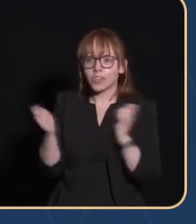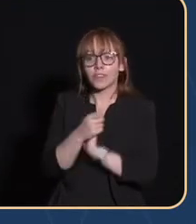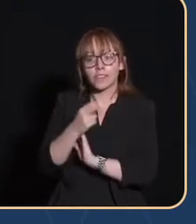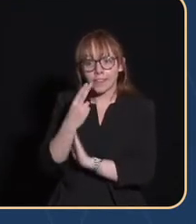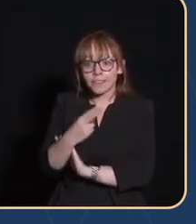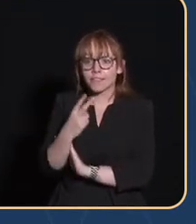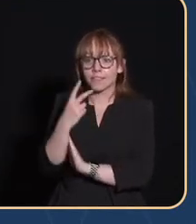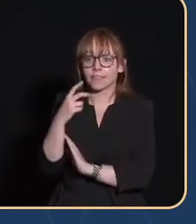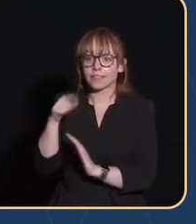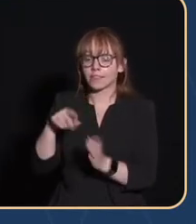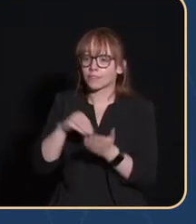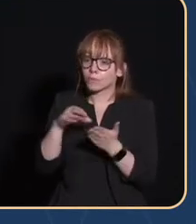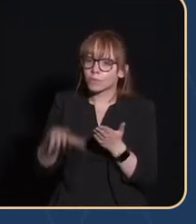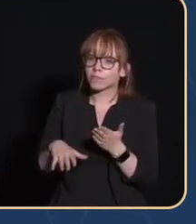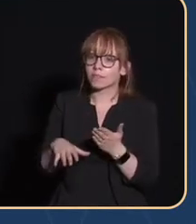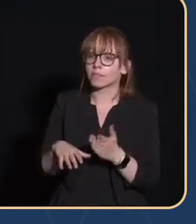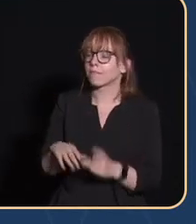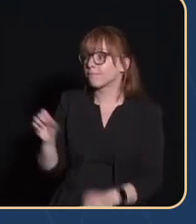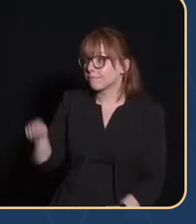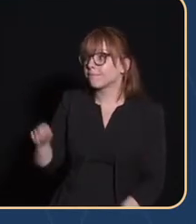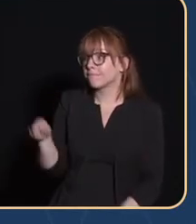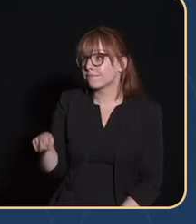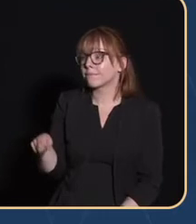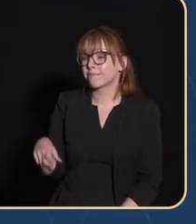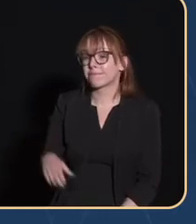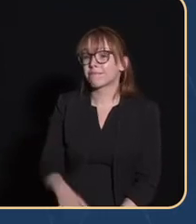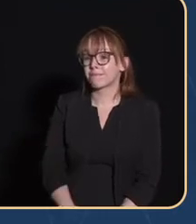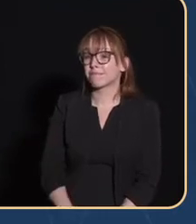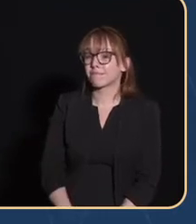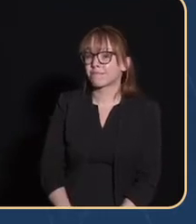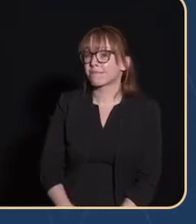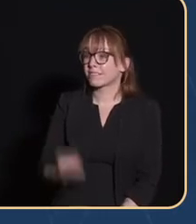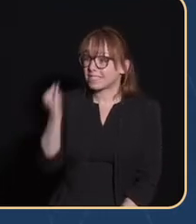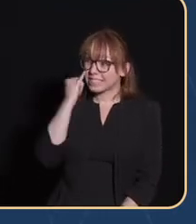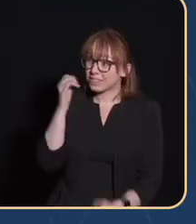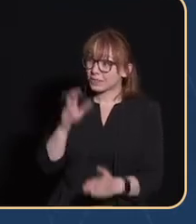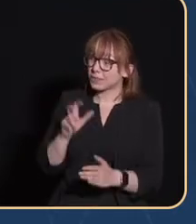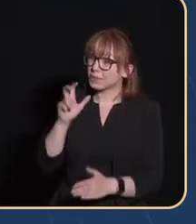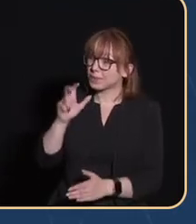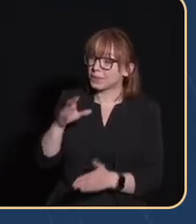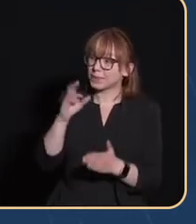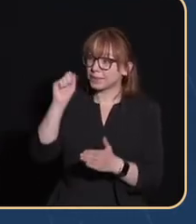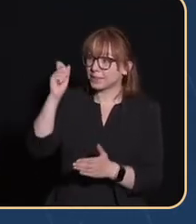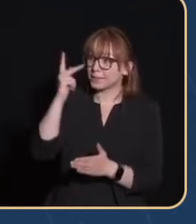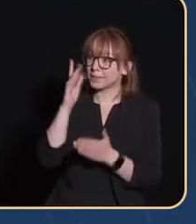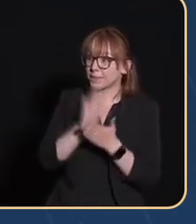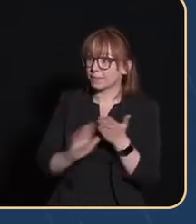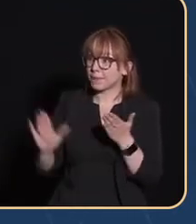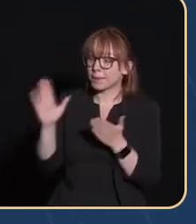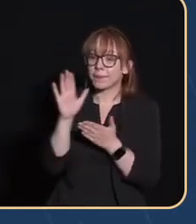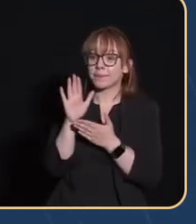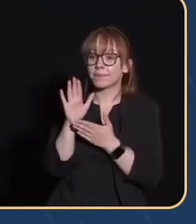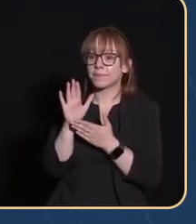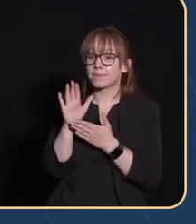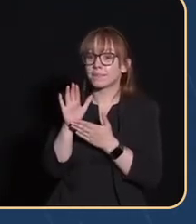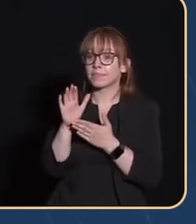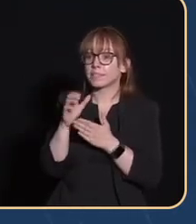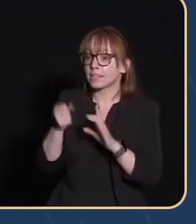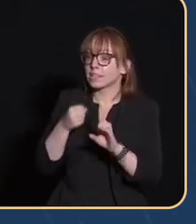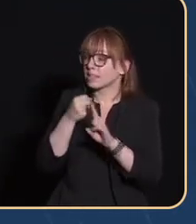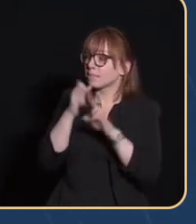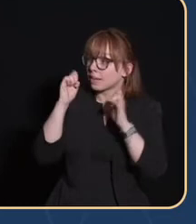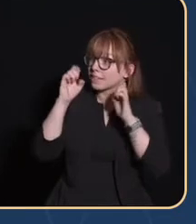these students. It truly, there is a multiplier effect. When you donate to the students at St. Paul College, it's not just impacting